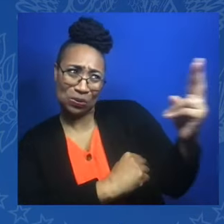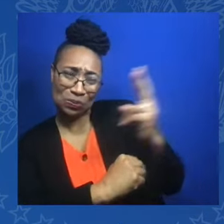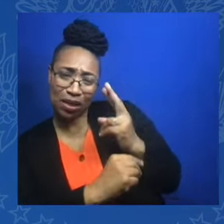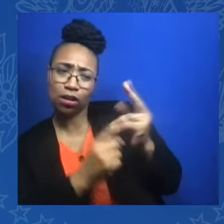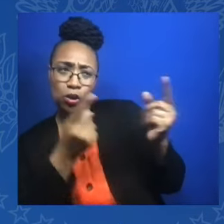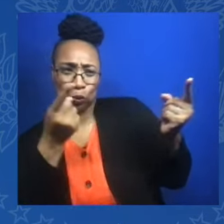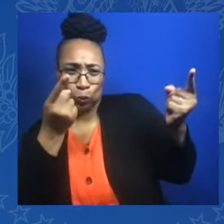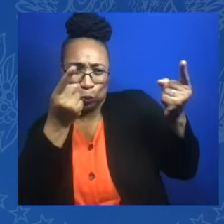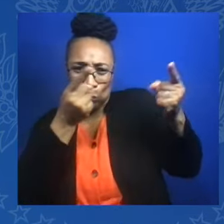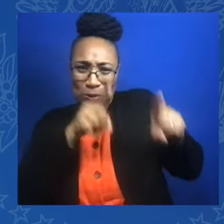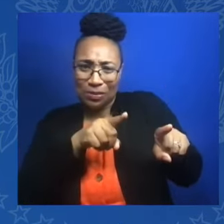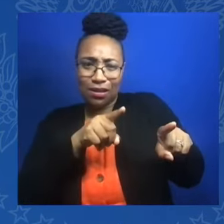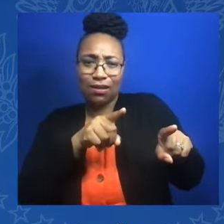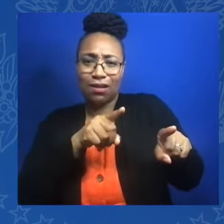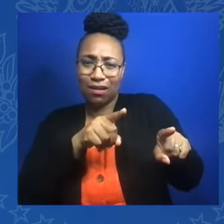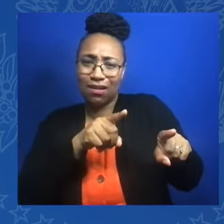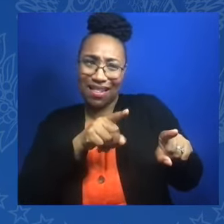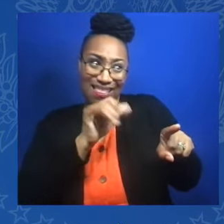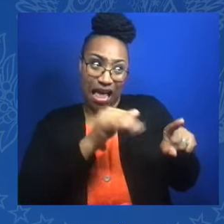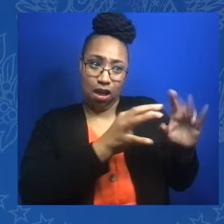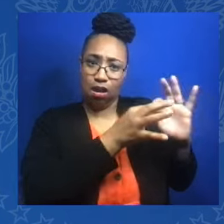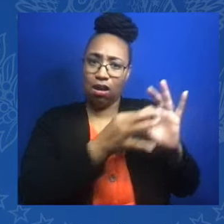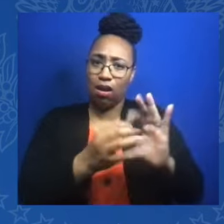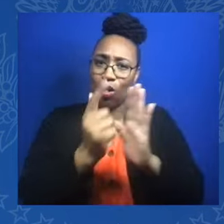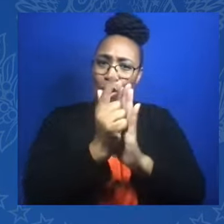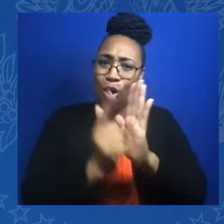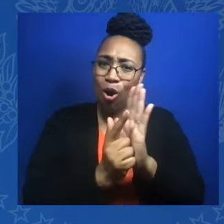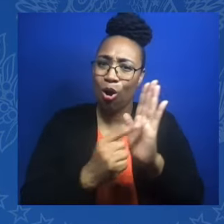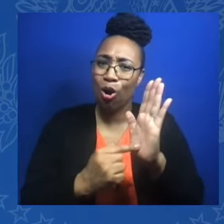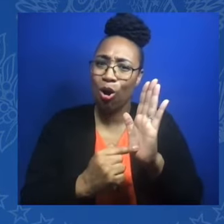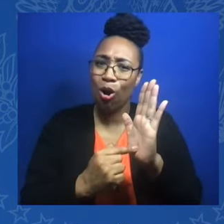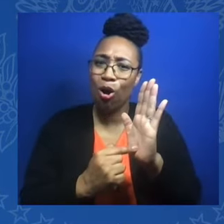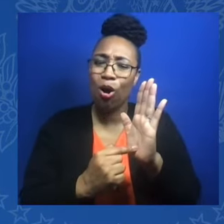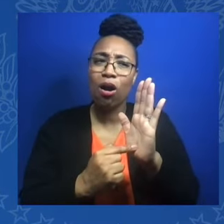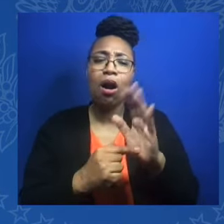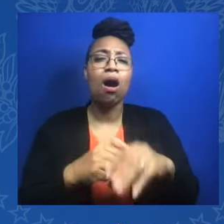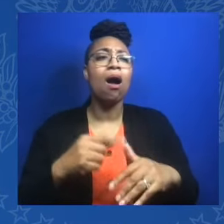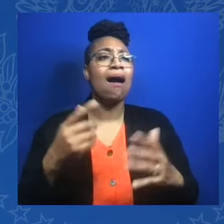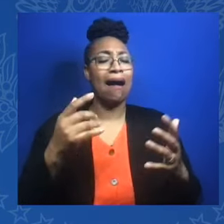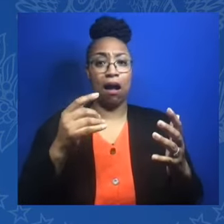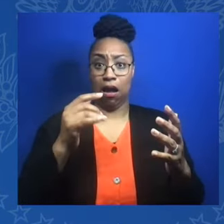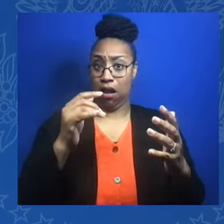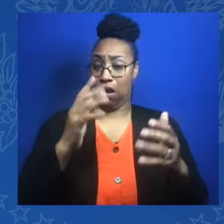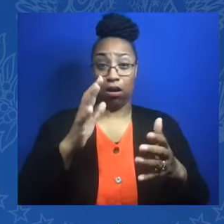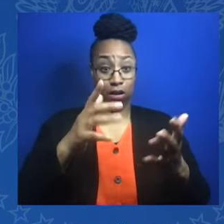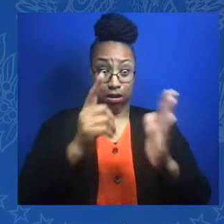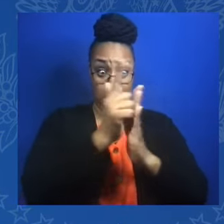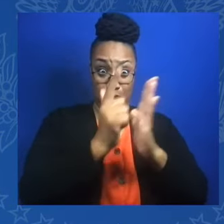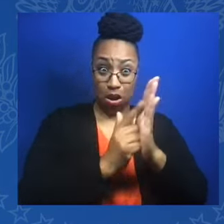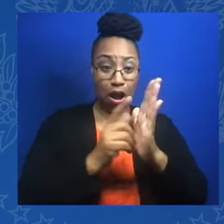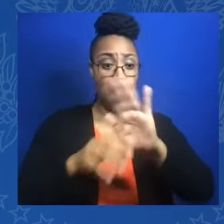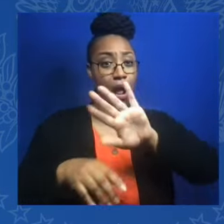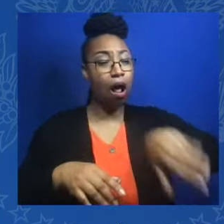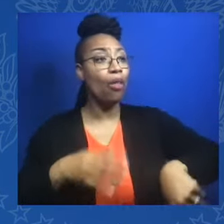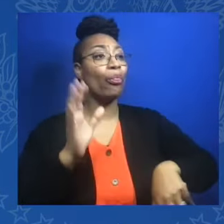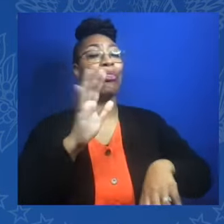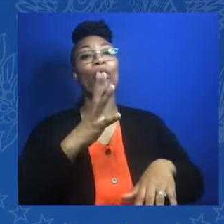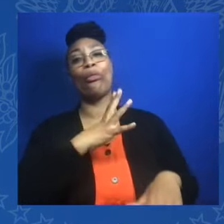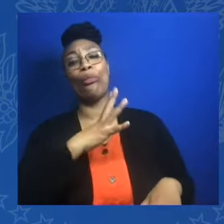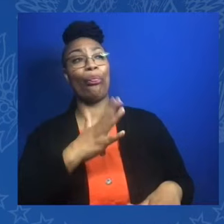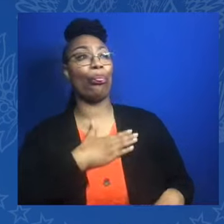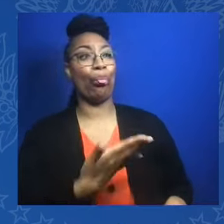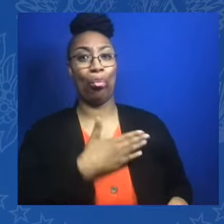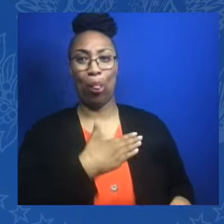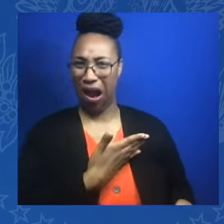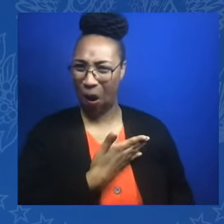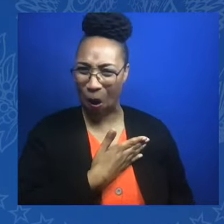capitulate. We did not abandon our values. We doubled down and we rallied our allies